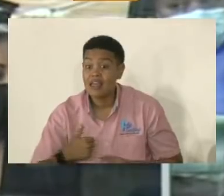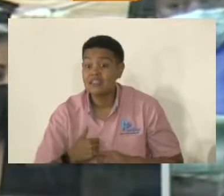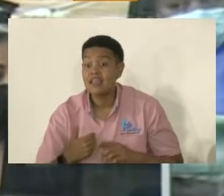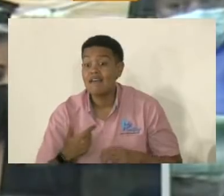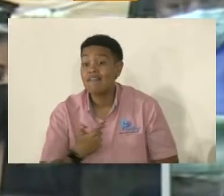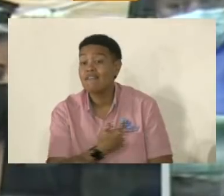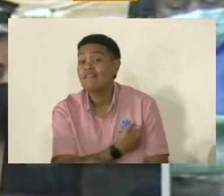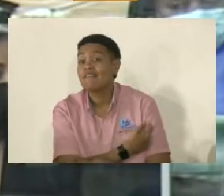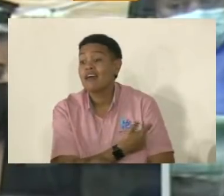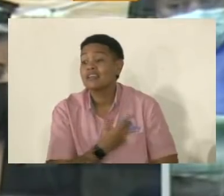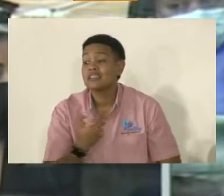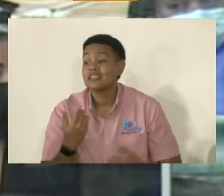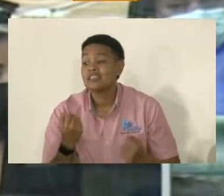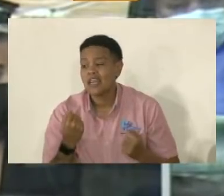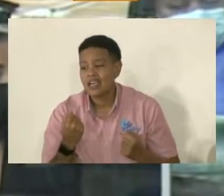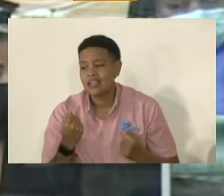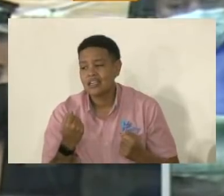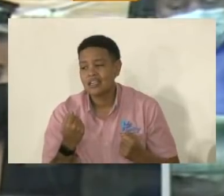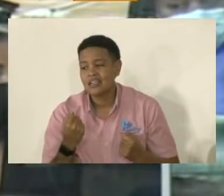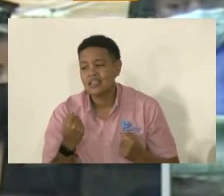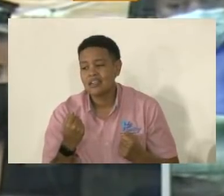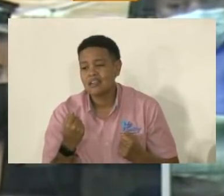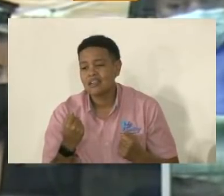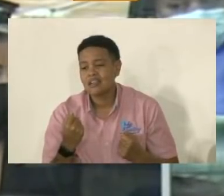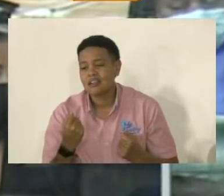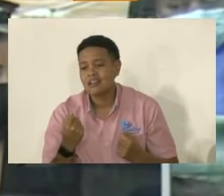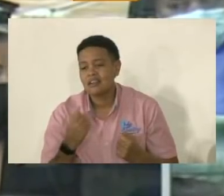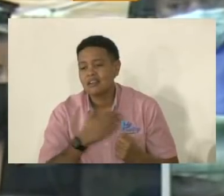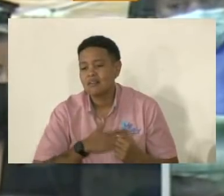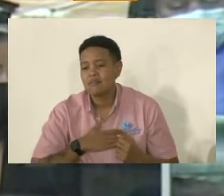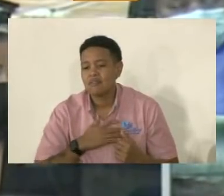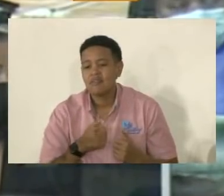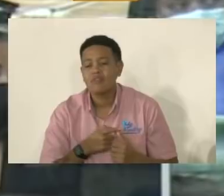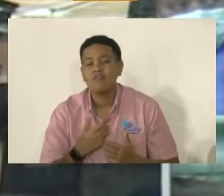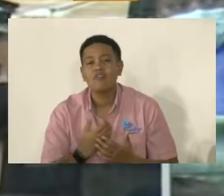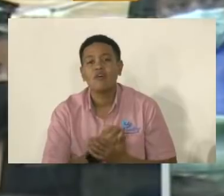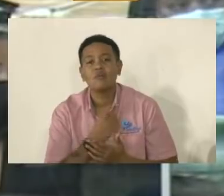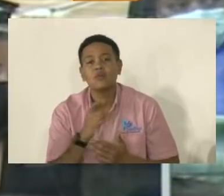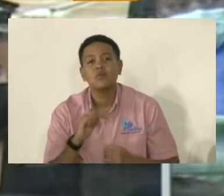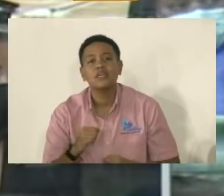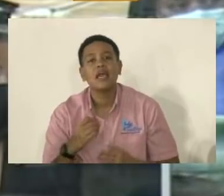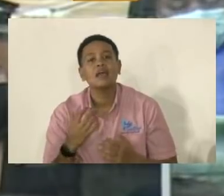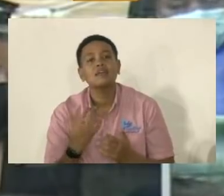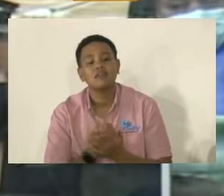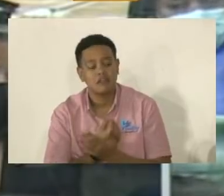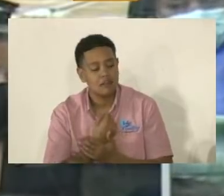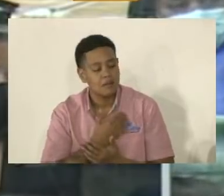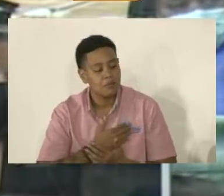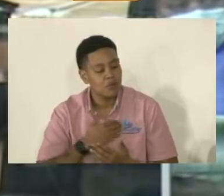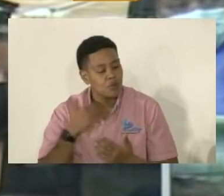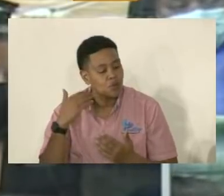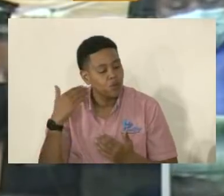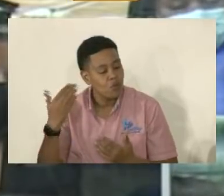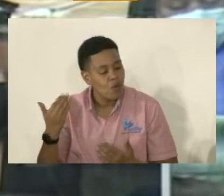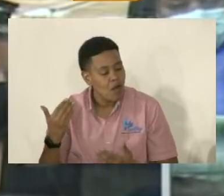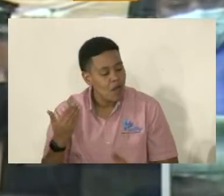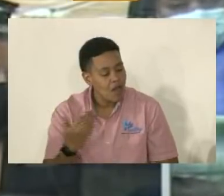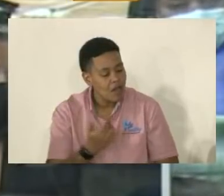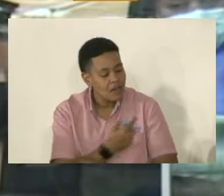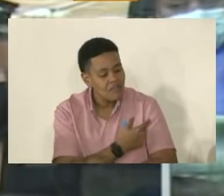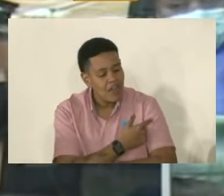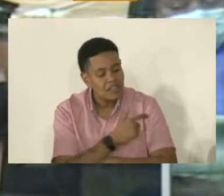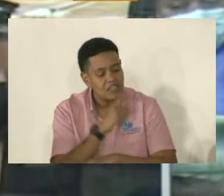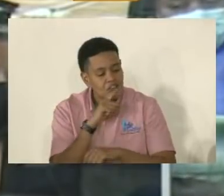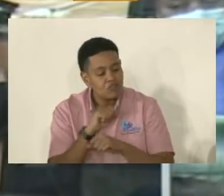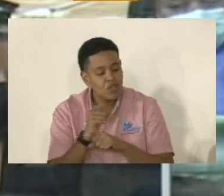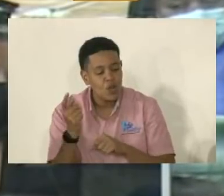vaccine, please, the first opportunity you can get, please take the vaccine. It's the really